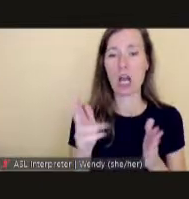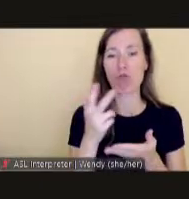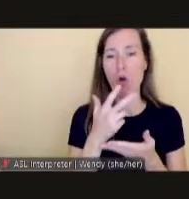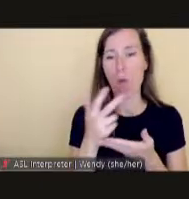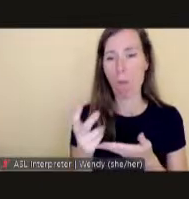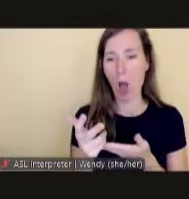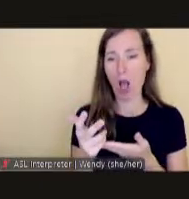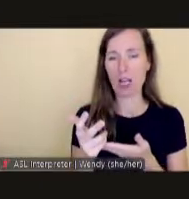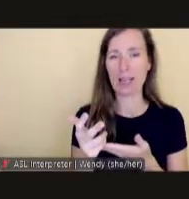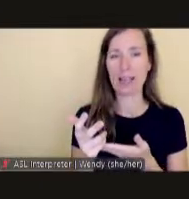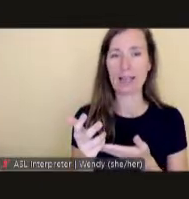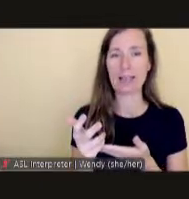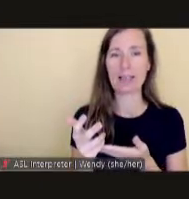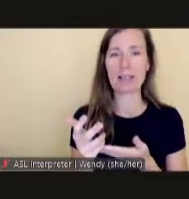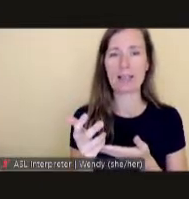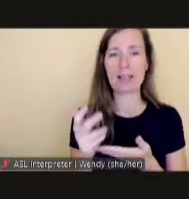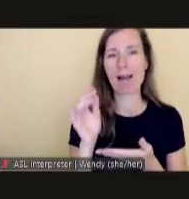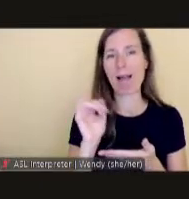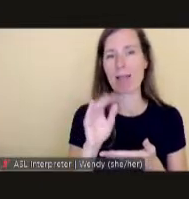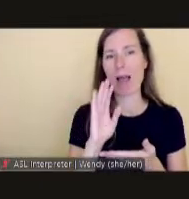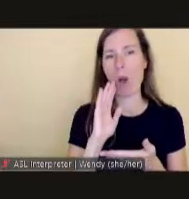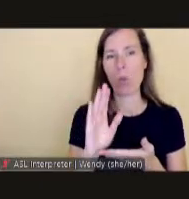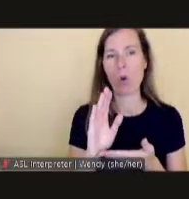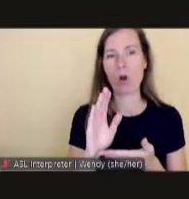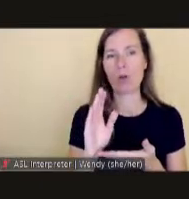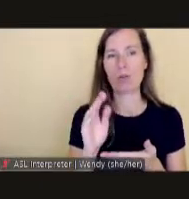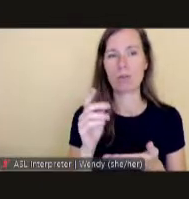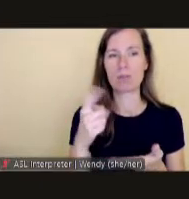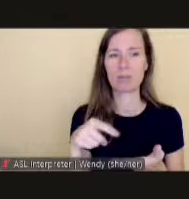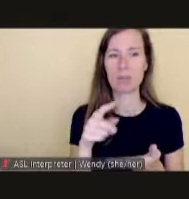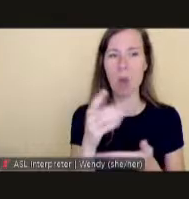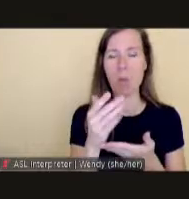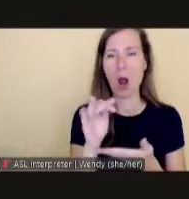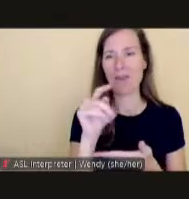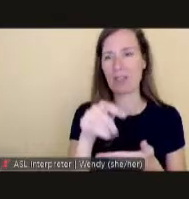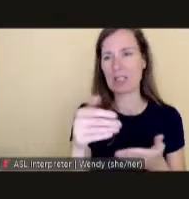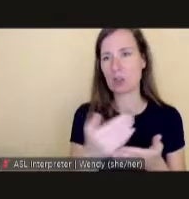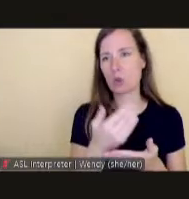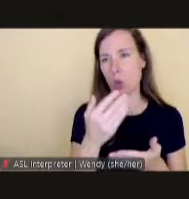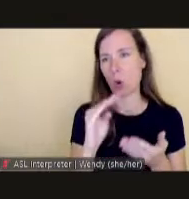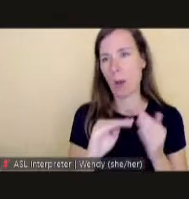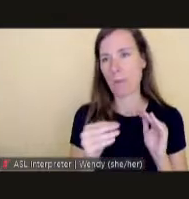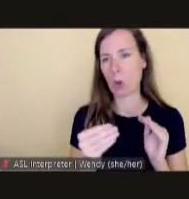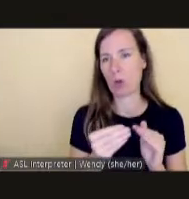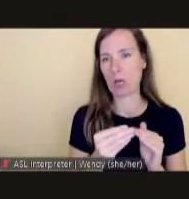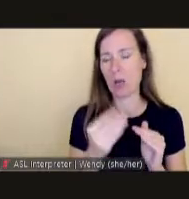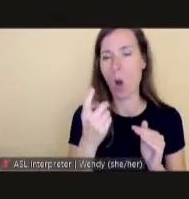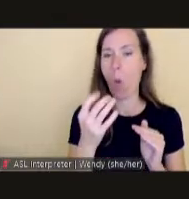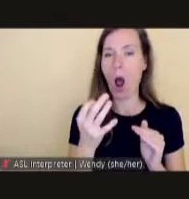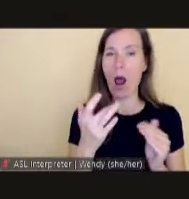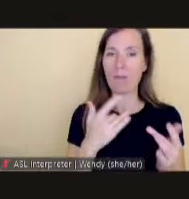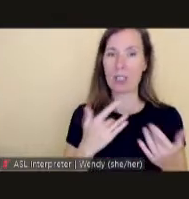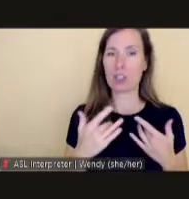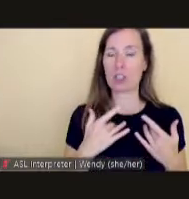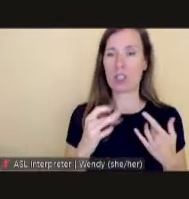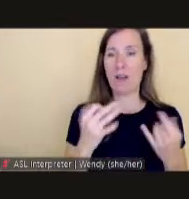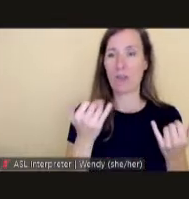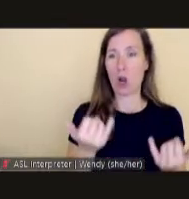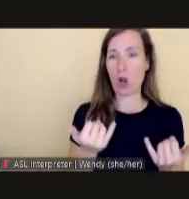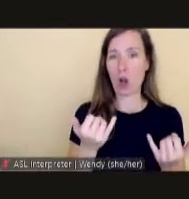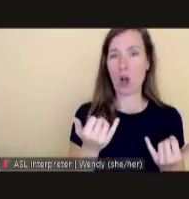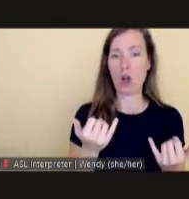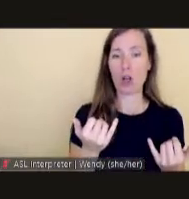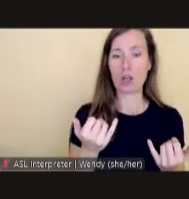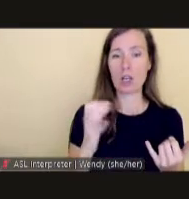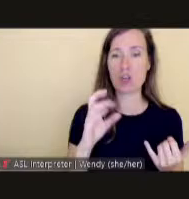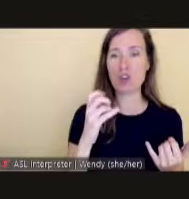would service this new community. And I know that one of the concerns of the existing Cheverly community is to make sure there's